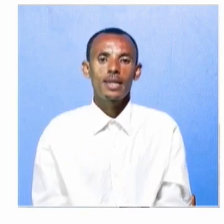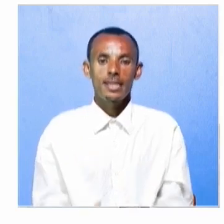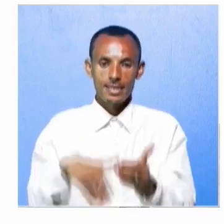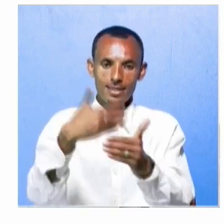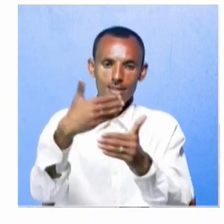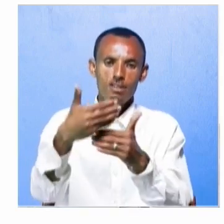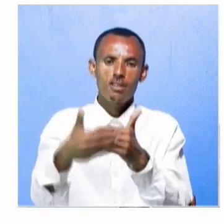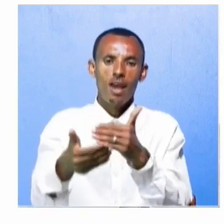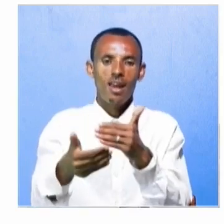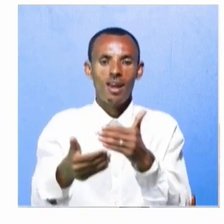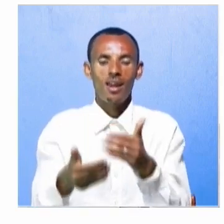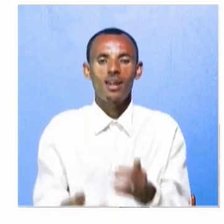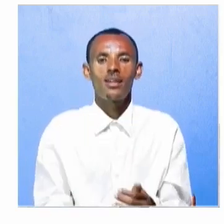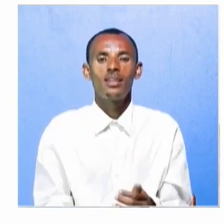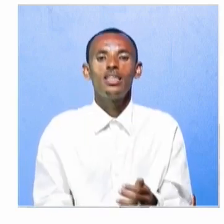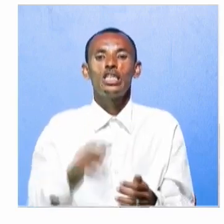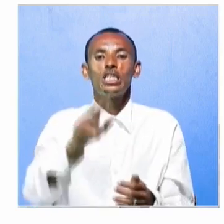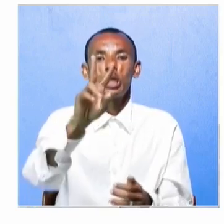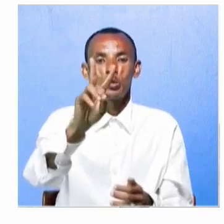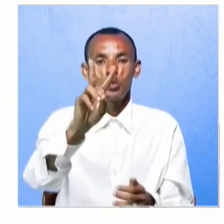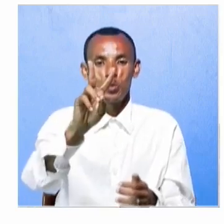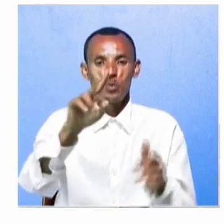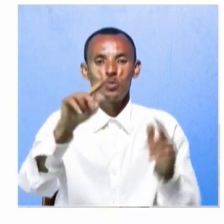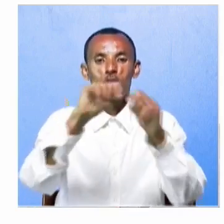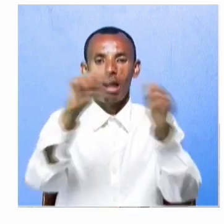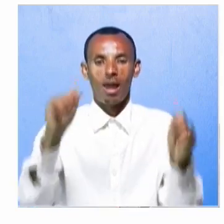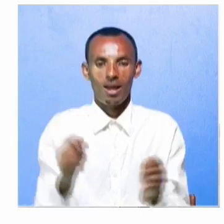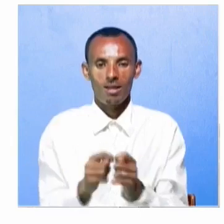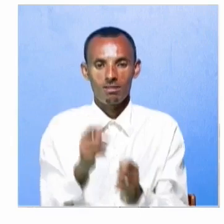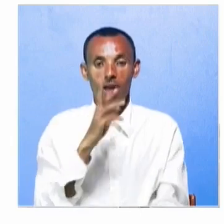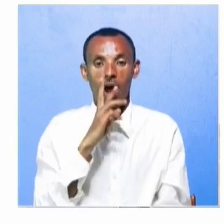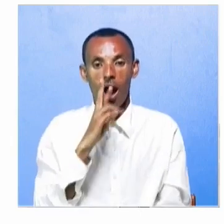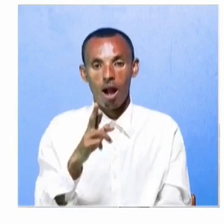then the two triangles are